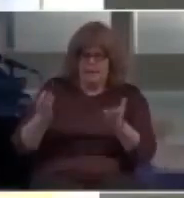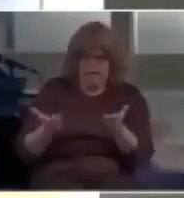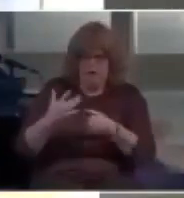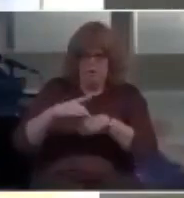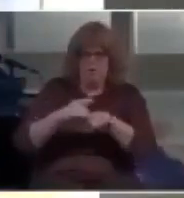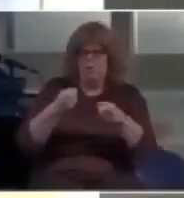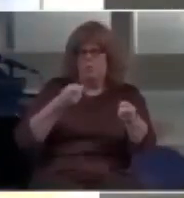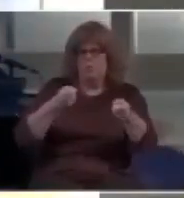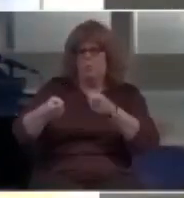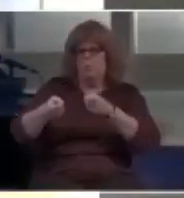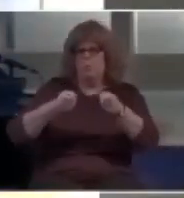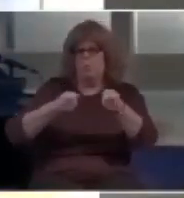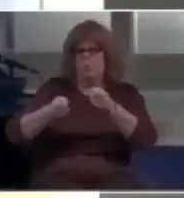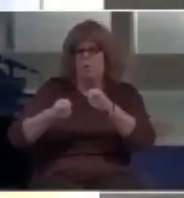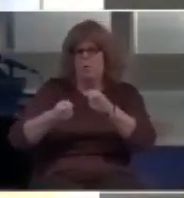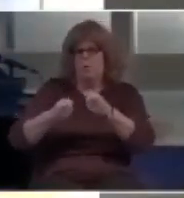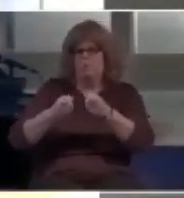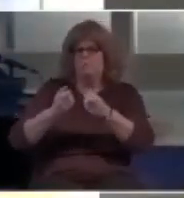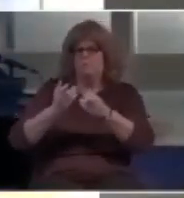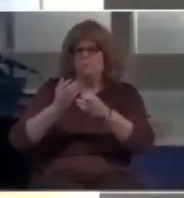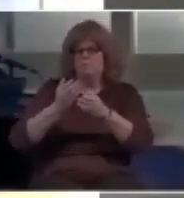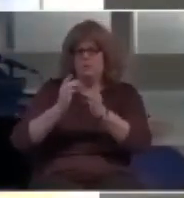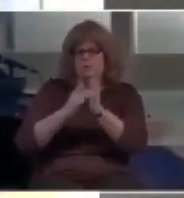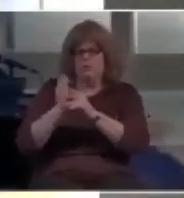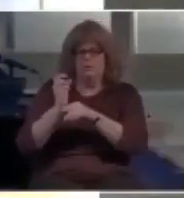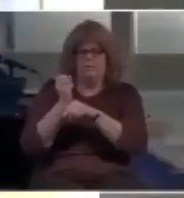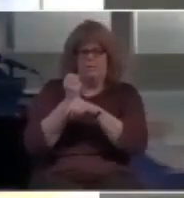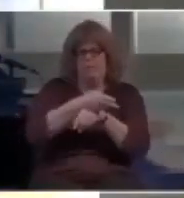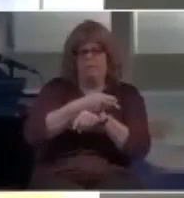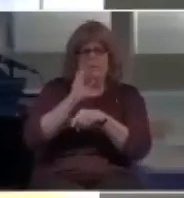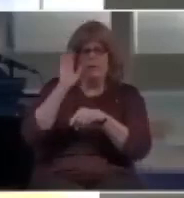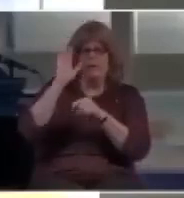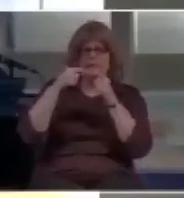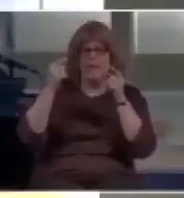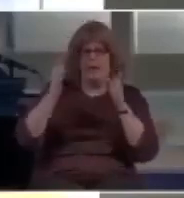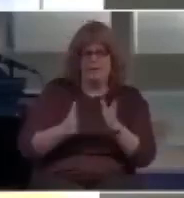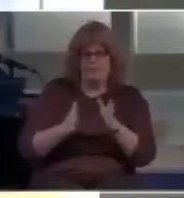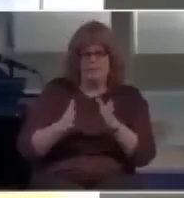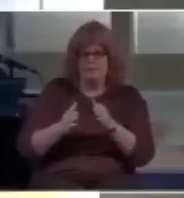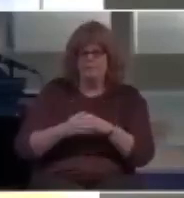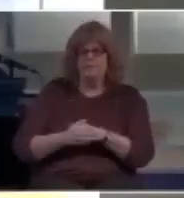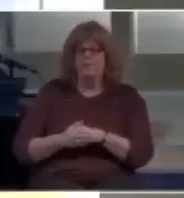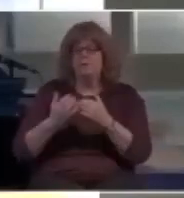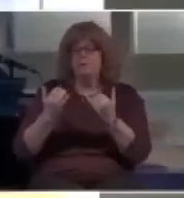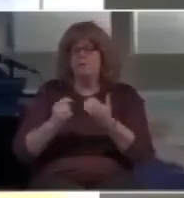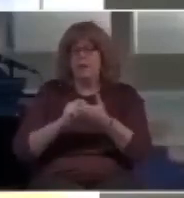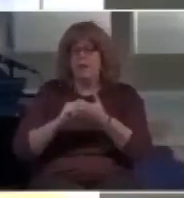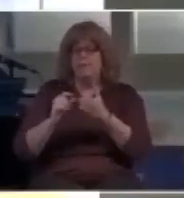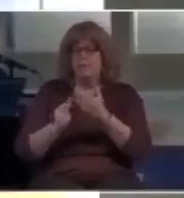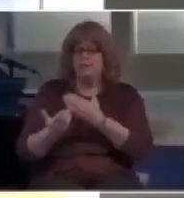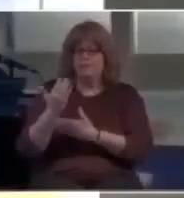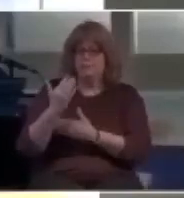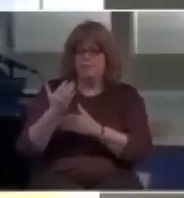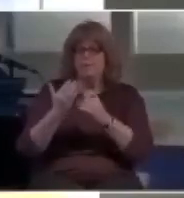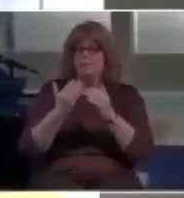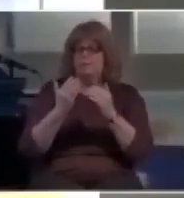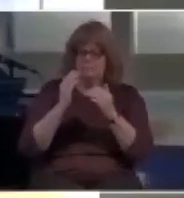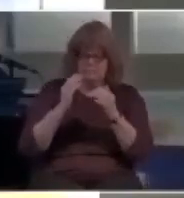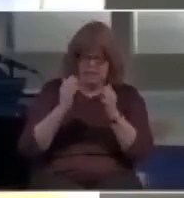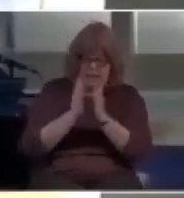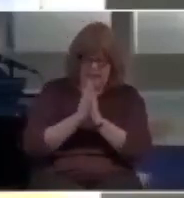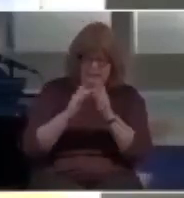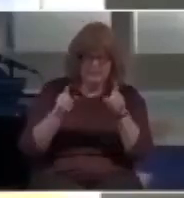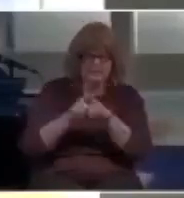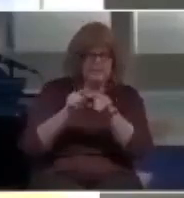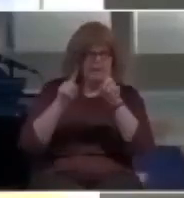reign after he defeats his enemies. And so as we look at our text this morning, we're going to ask the same question